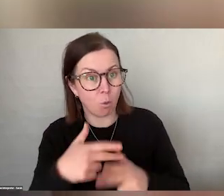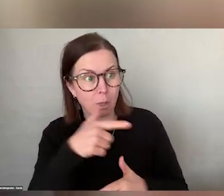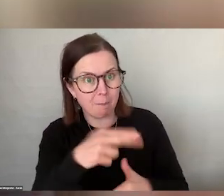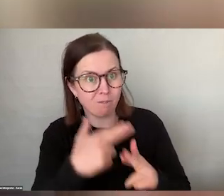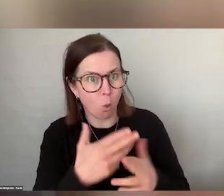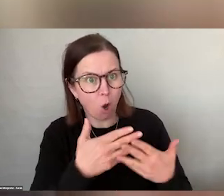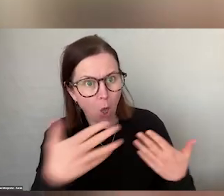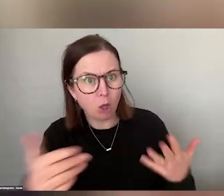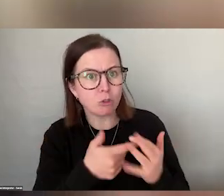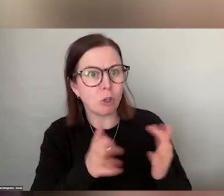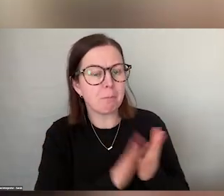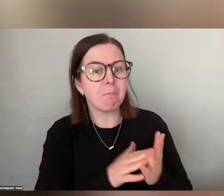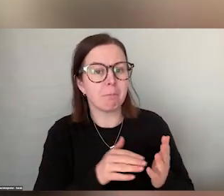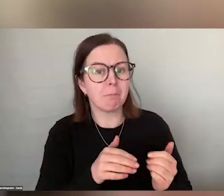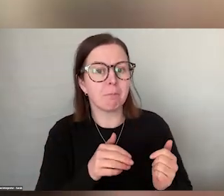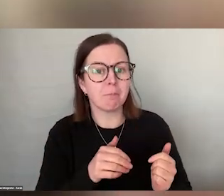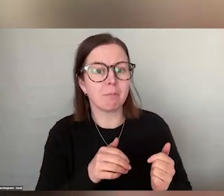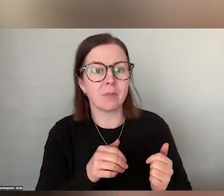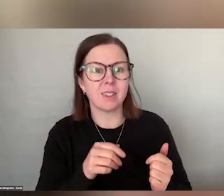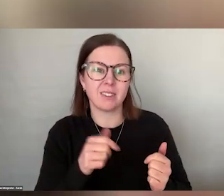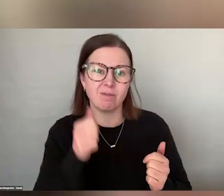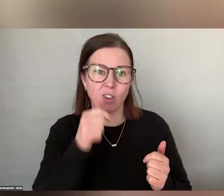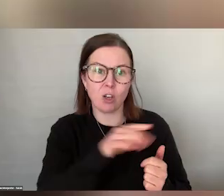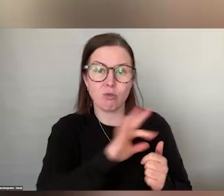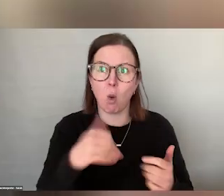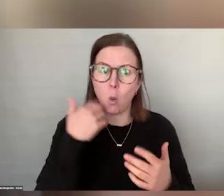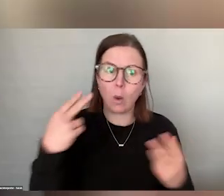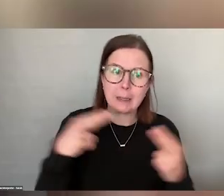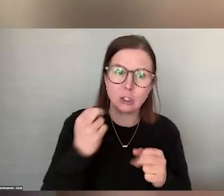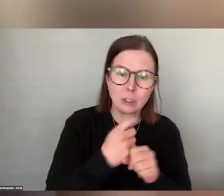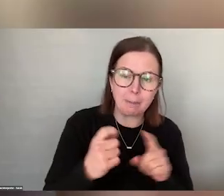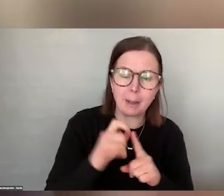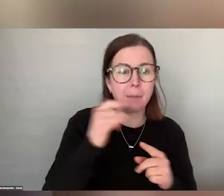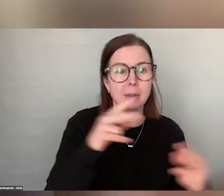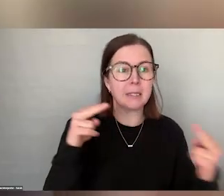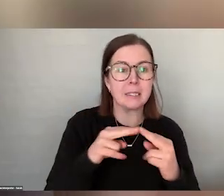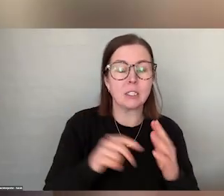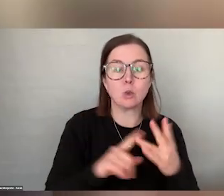term, and they don't always see the GP, it might be a nurse or it might be someone else who's